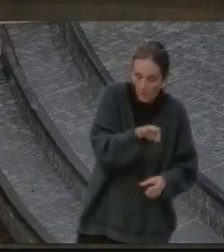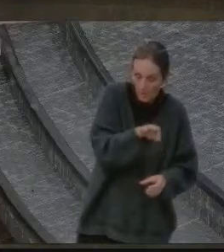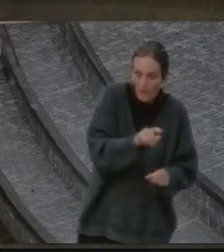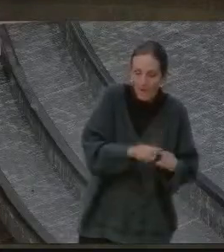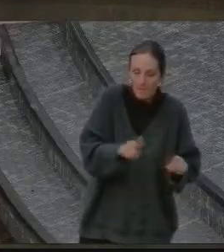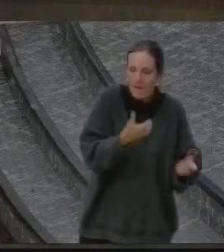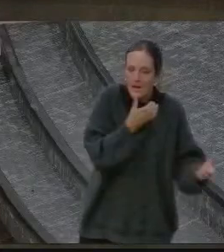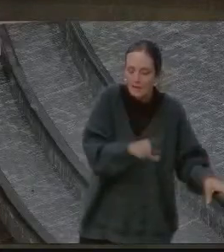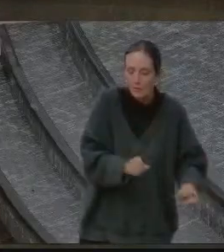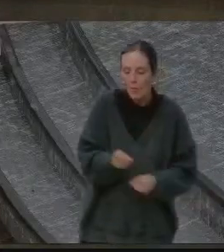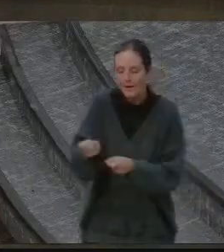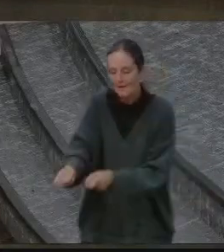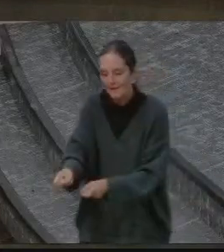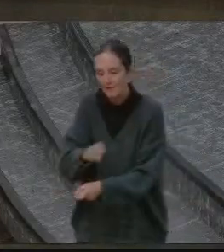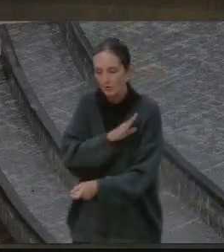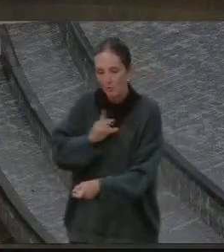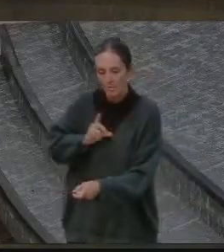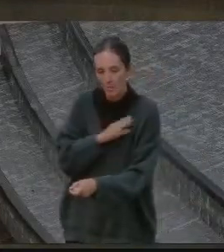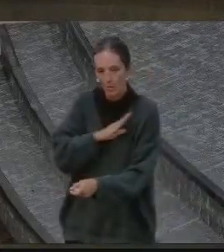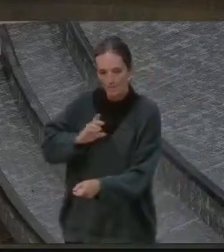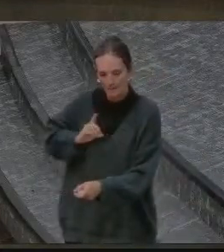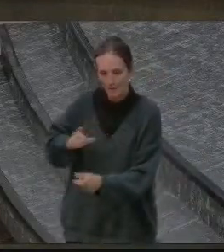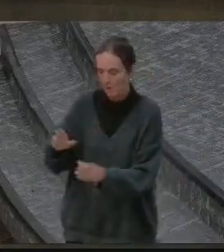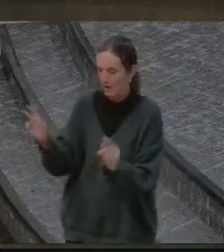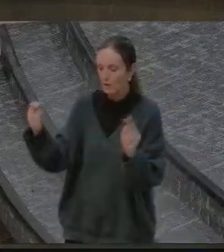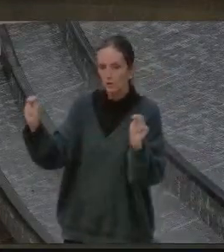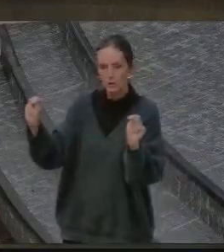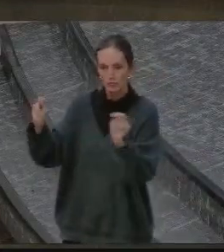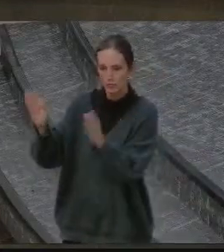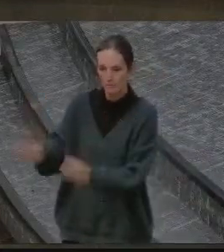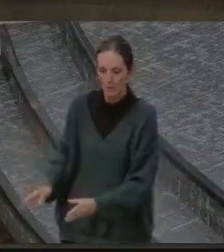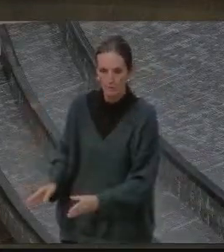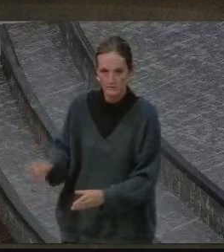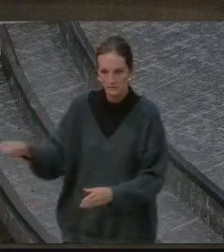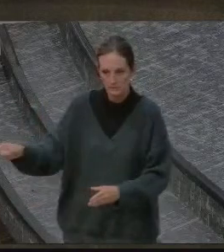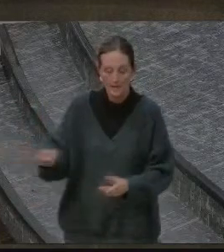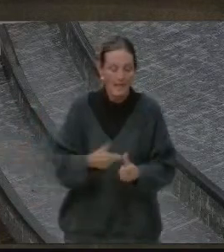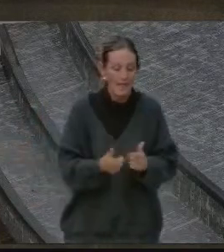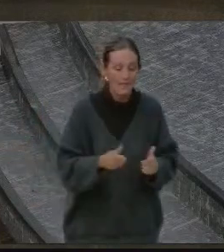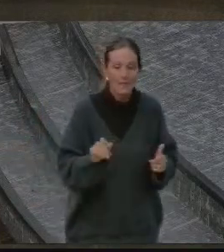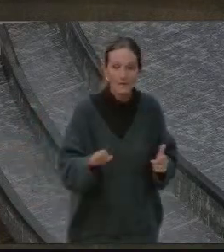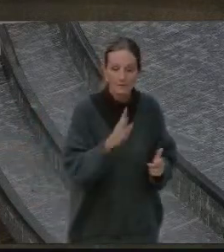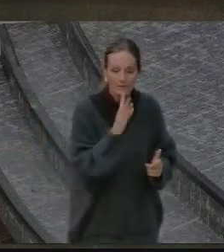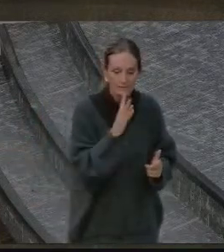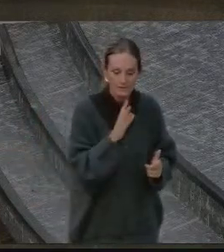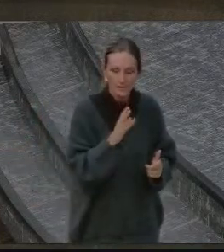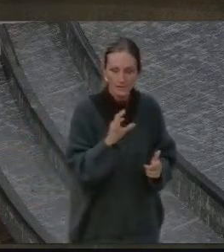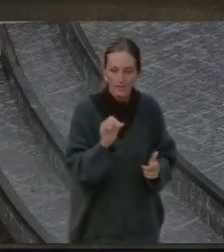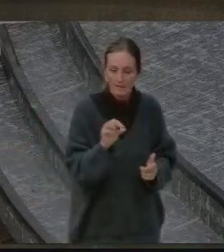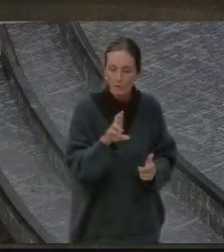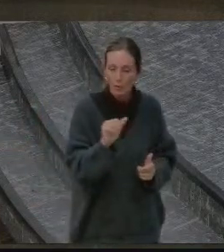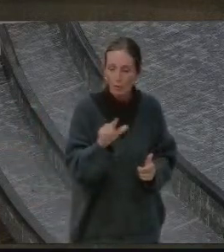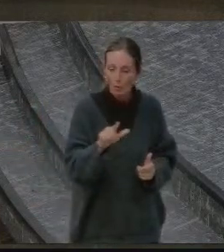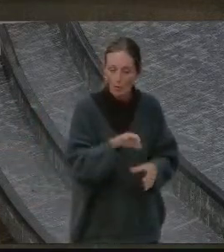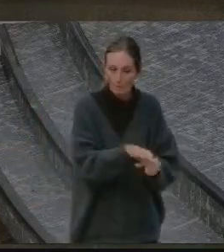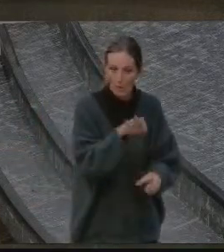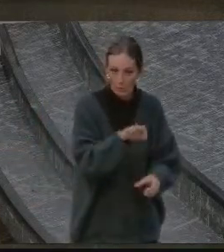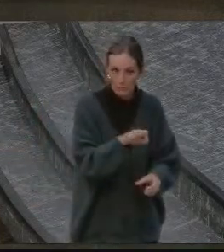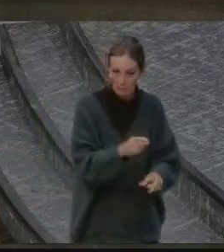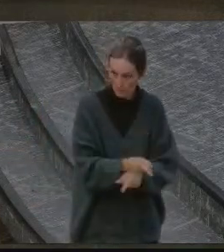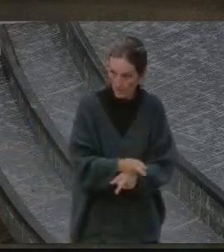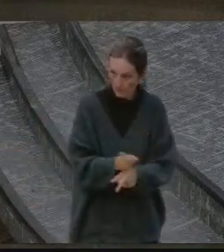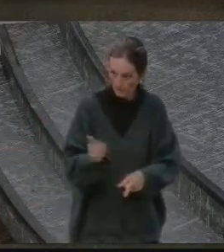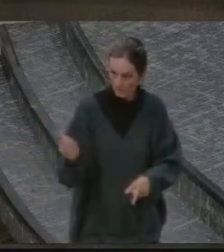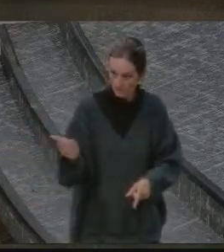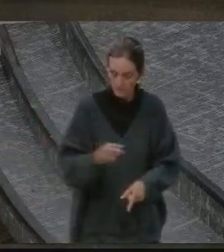was supposed to come out, then I'm fine with that, because that means it's an oral vote, right? Okay. And if it's not an oral vote, then